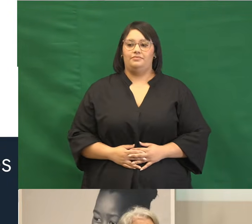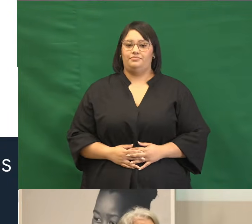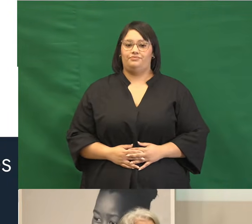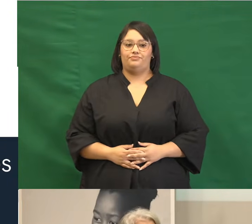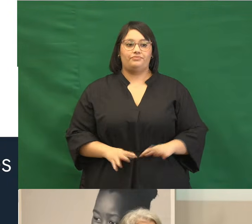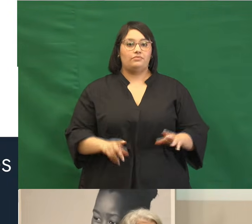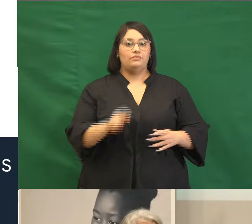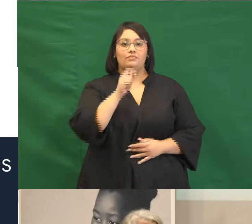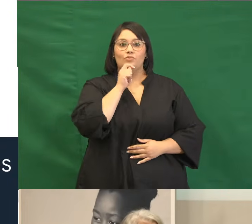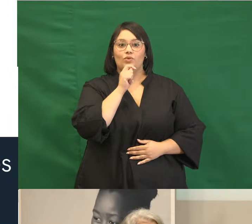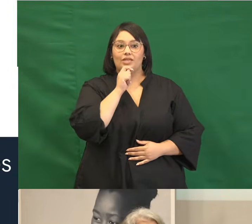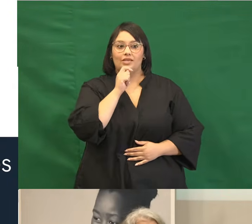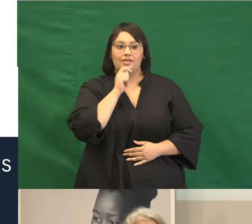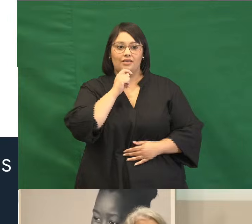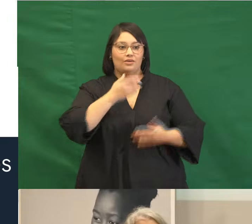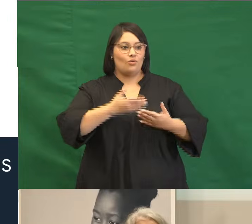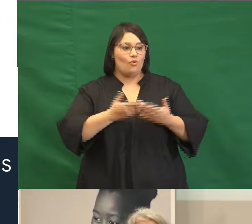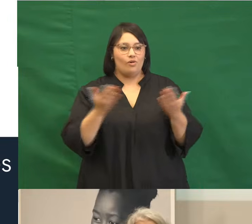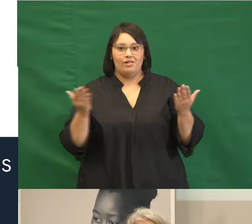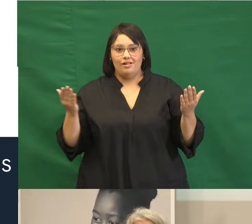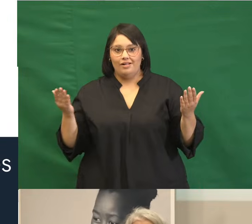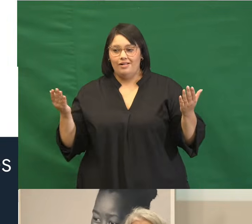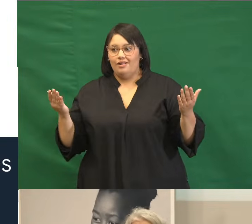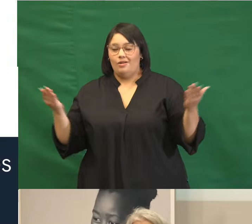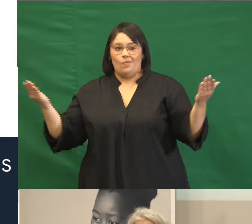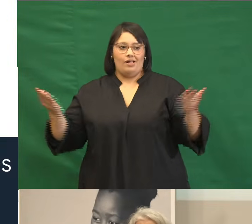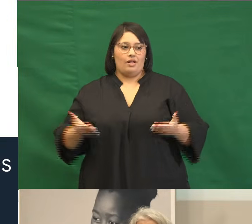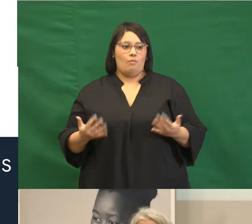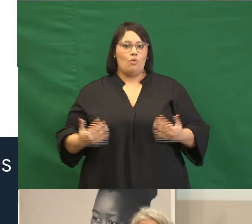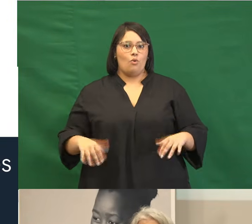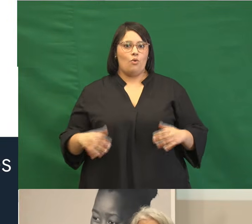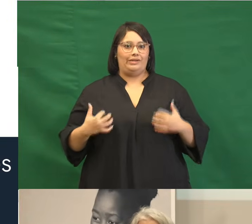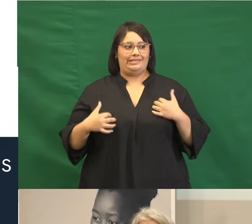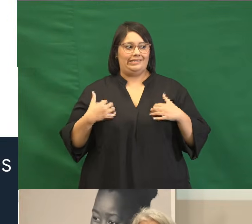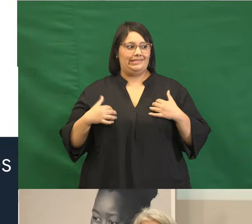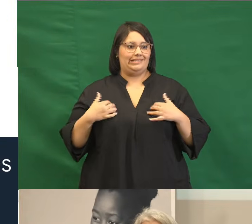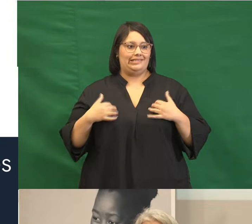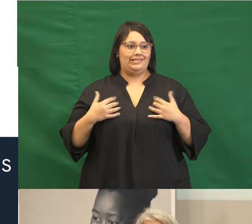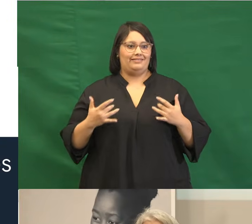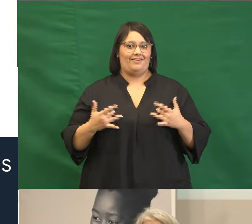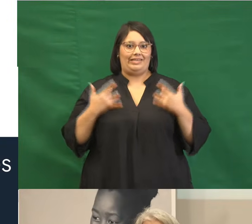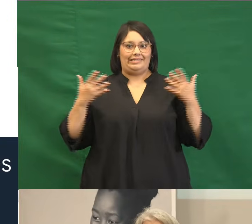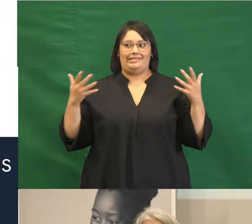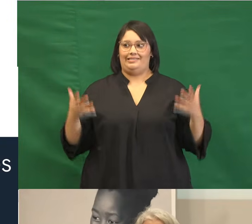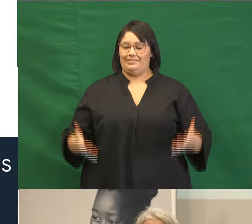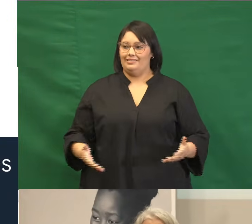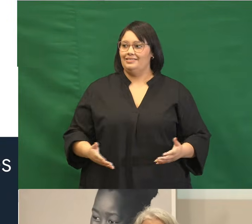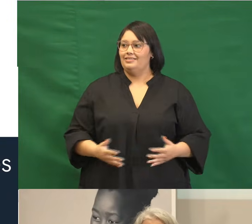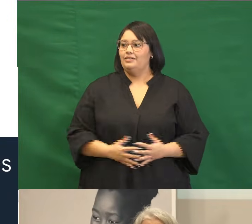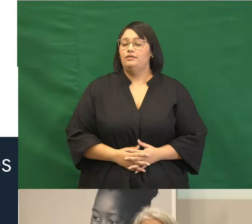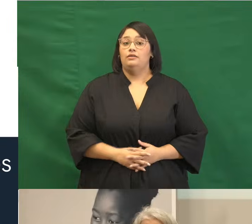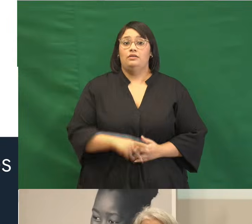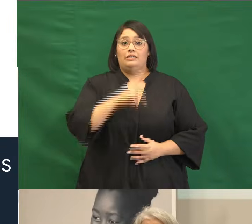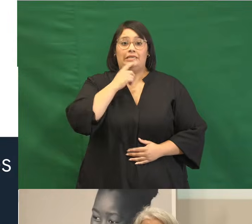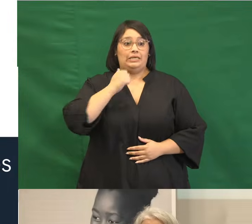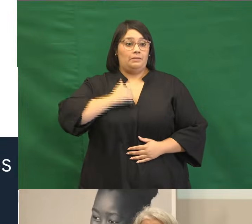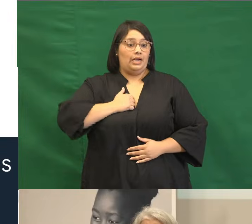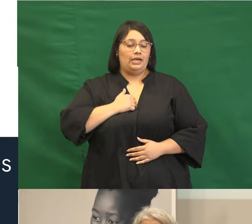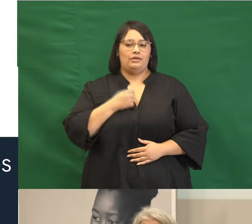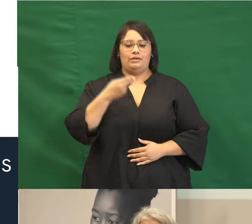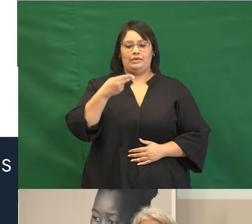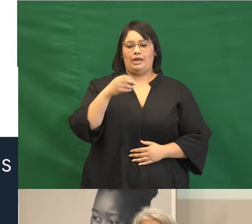Right, good morning, everybody, and welcome to this very exciting event. My name is